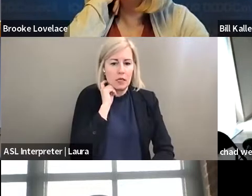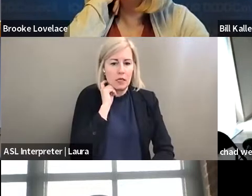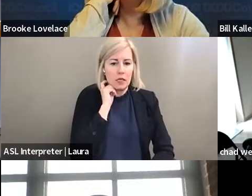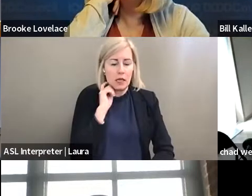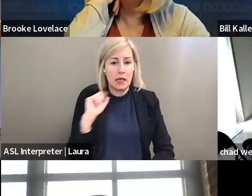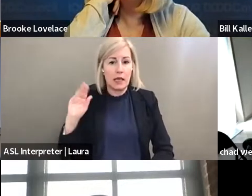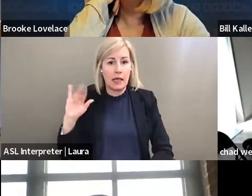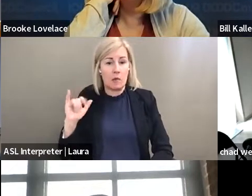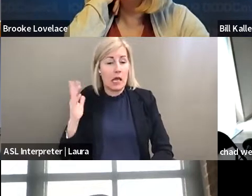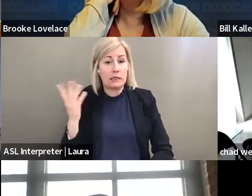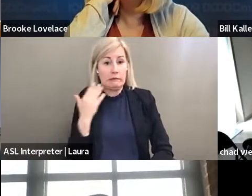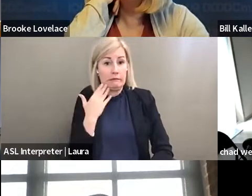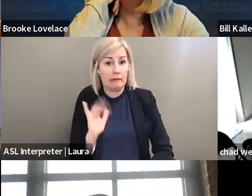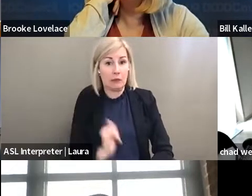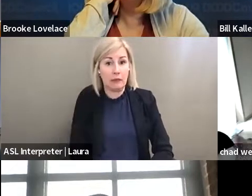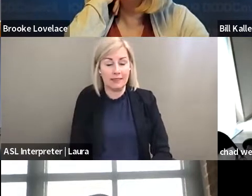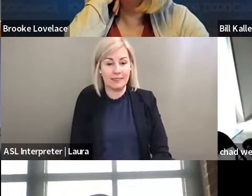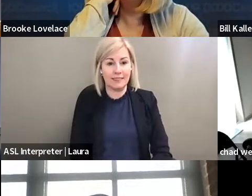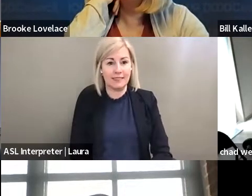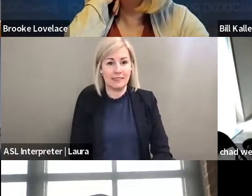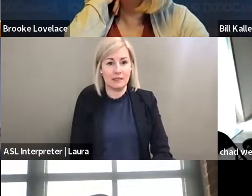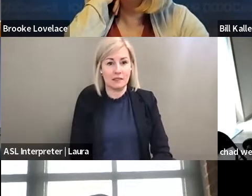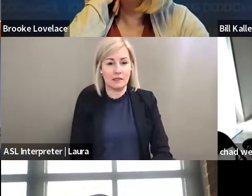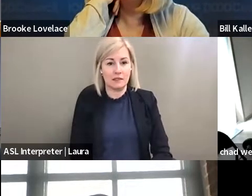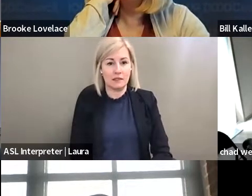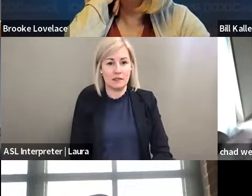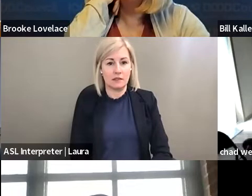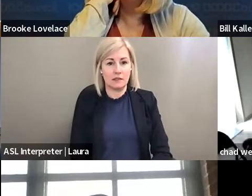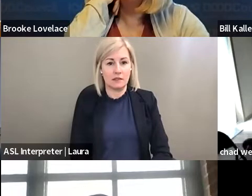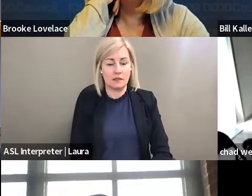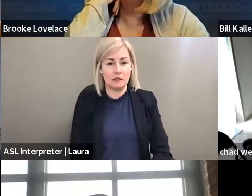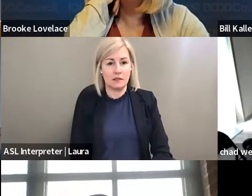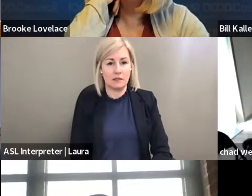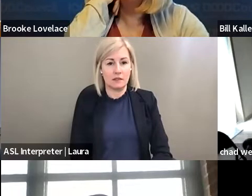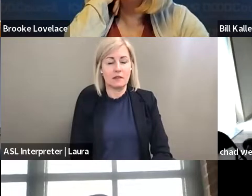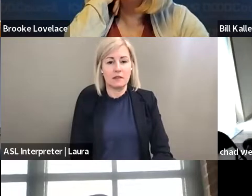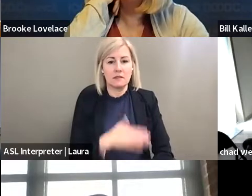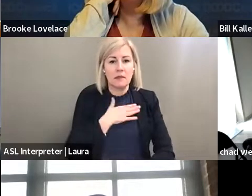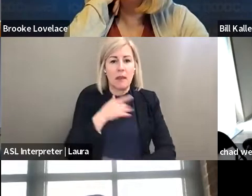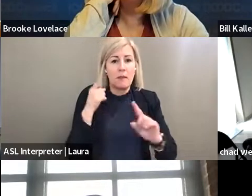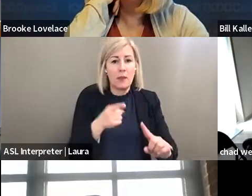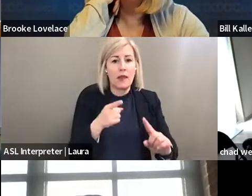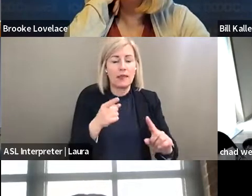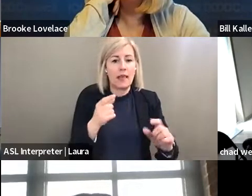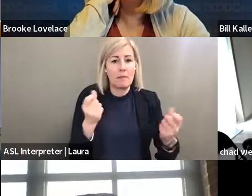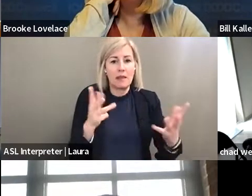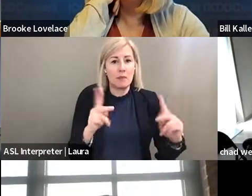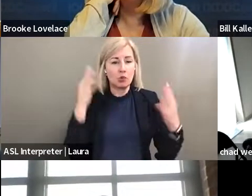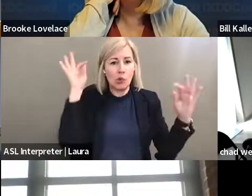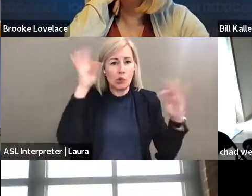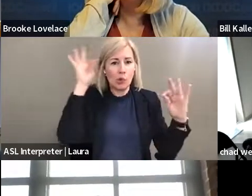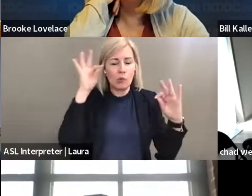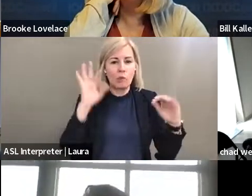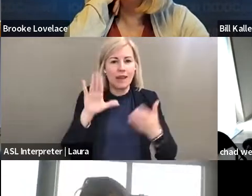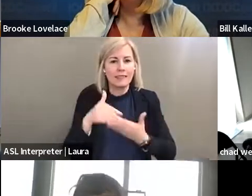Yeah, I don't know either. Well, that's my point. There's all kinds of things going on that no one knows, but there's no central hub. Who do